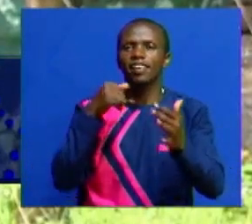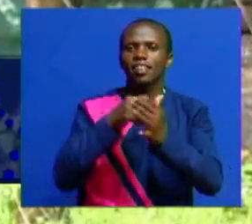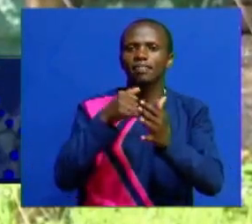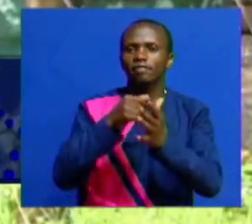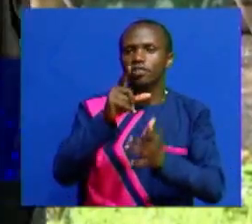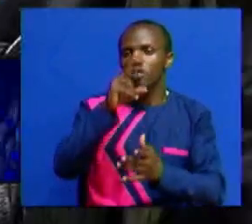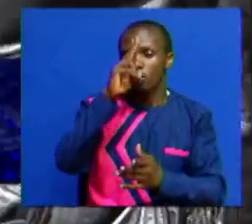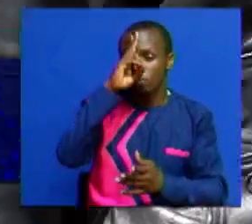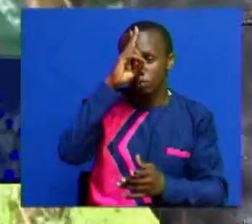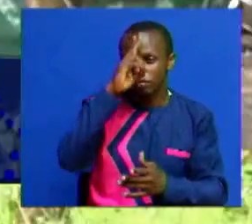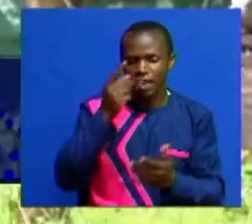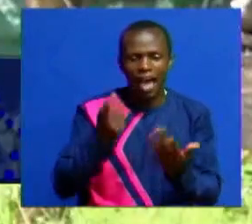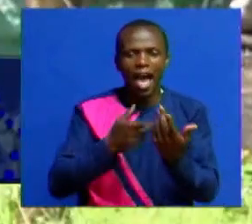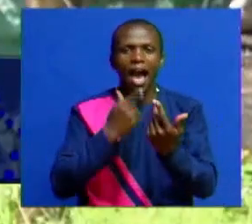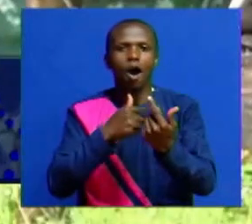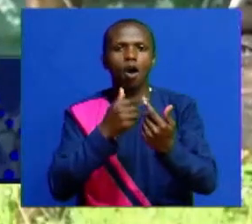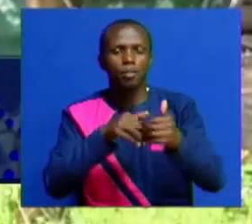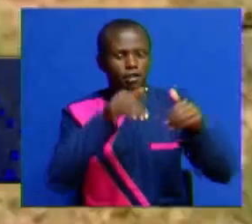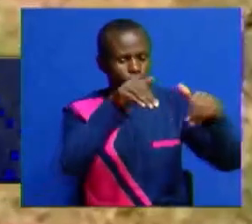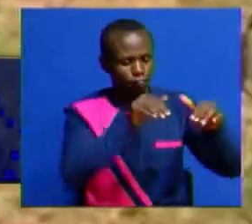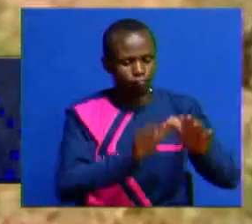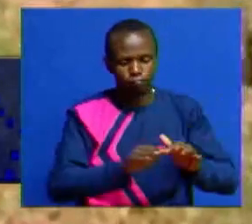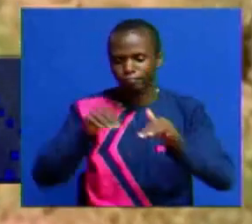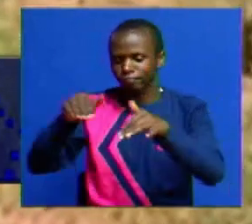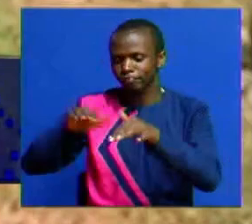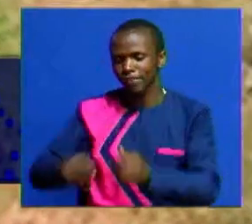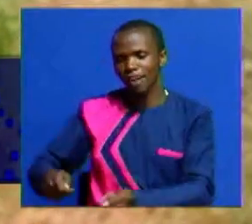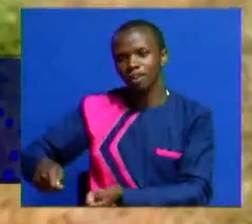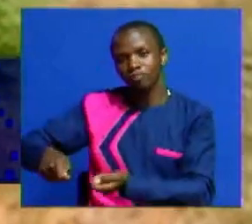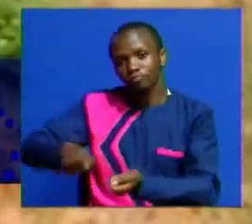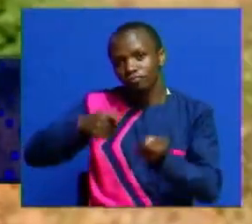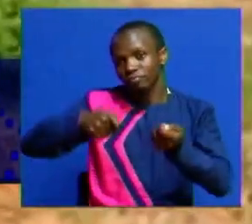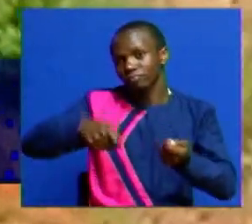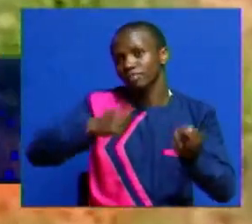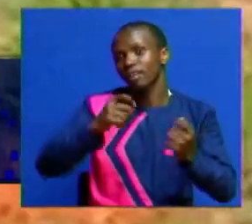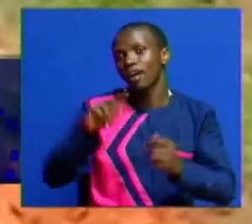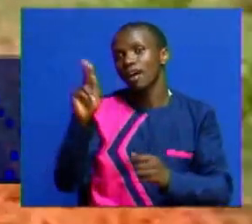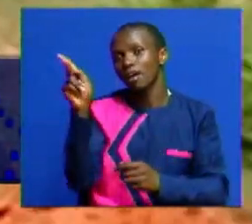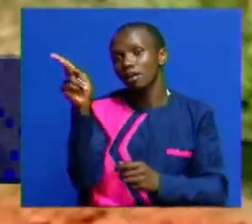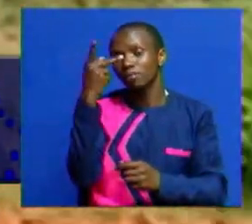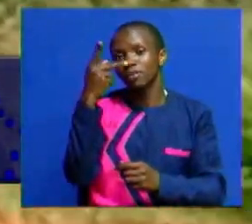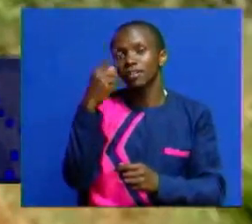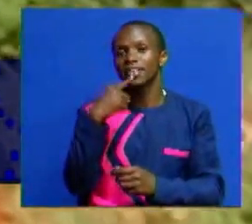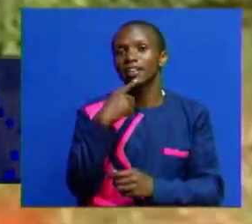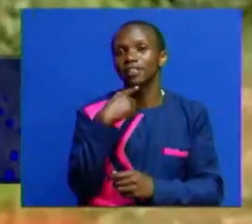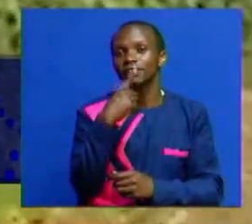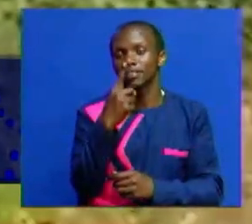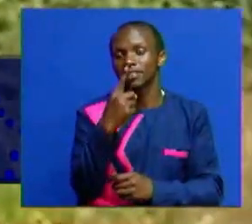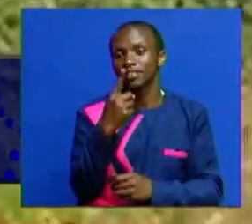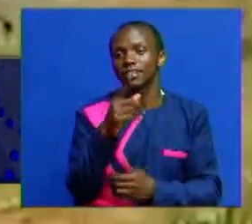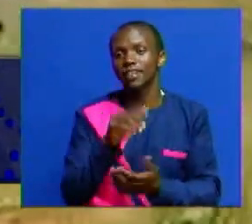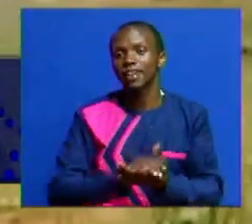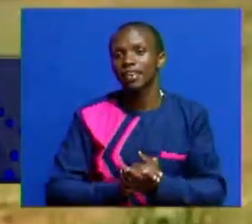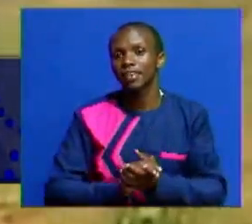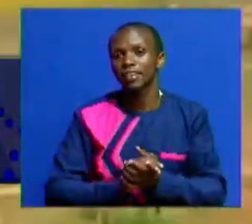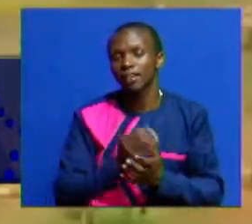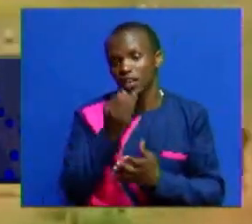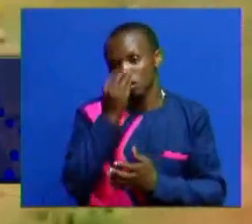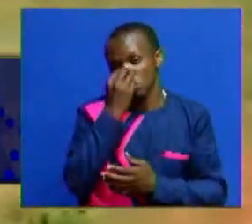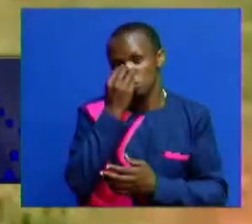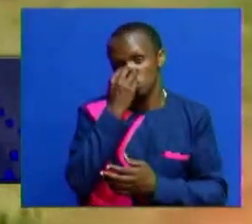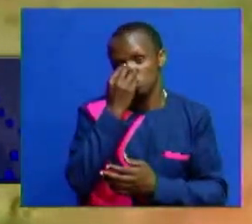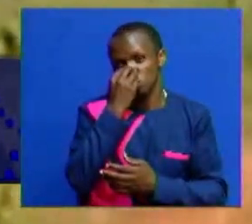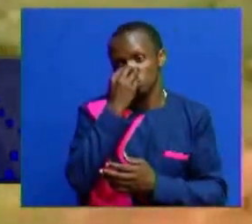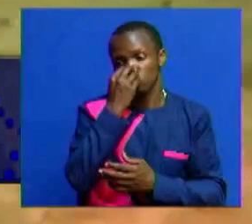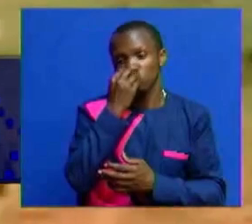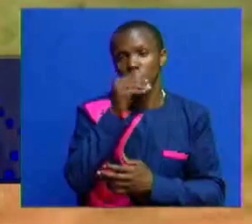police and how many more graves yet to be dug. President William Ruto has termed the Shakahola incident as terrorist in nature and